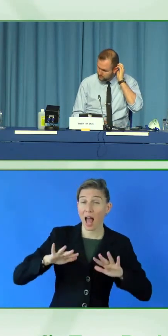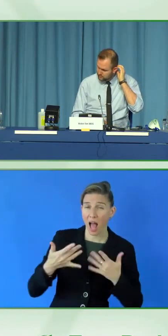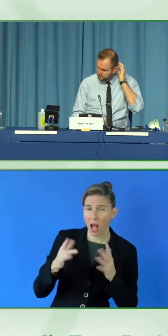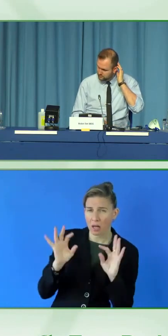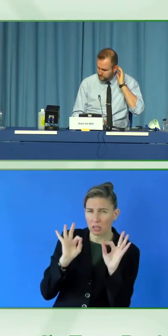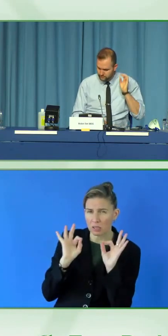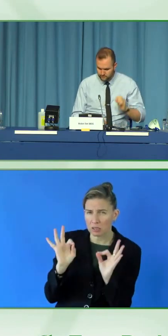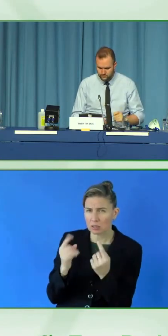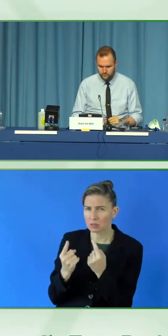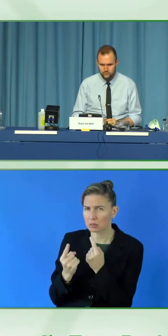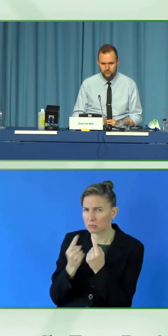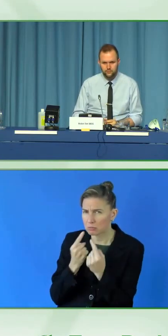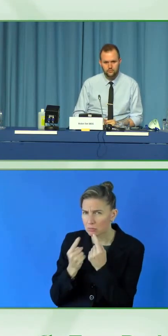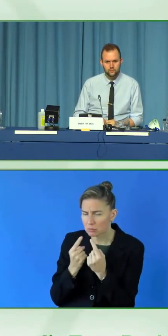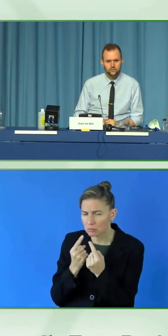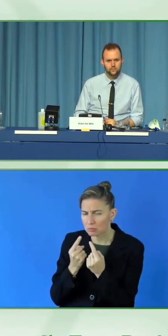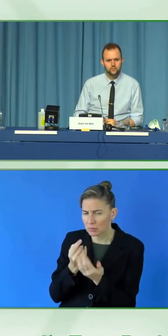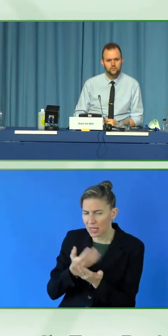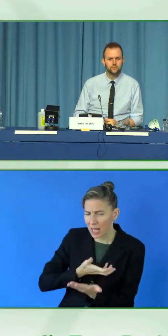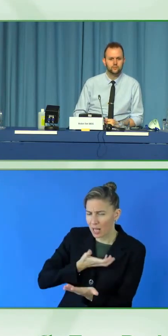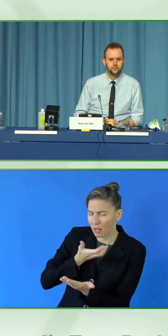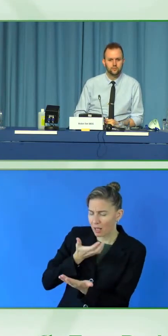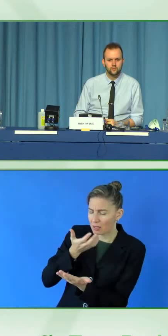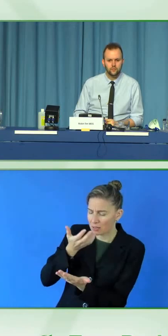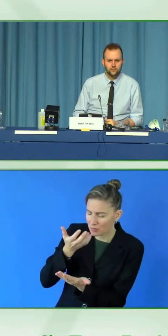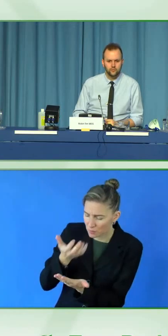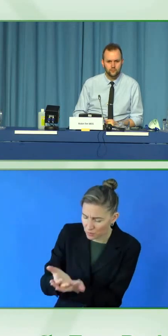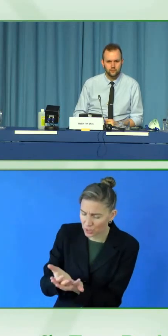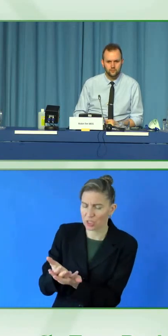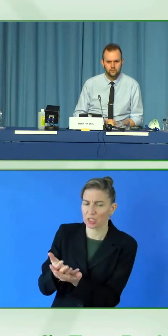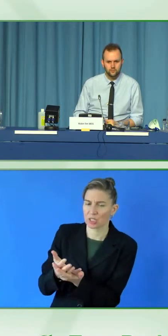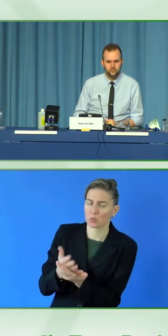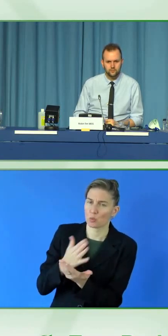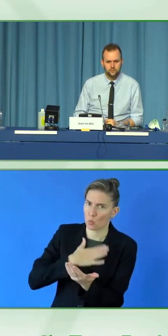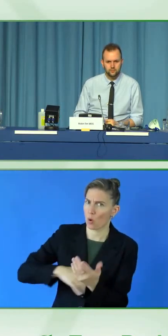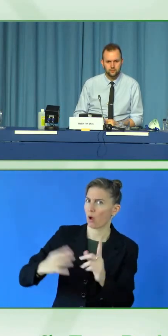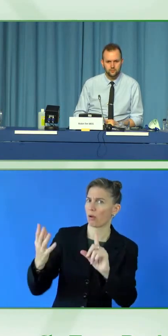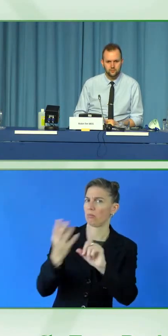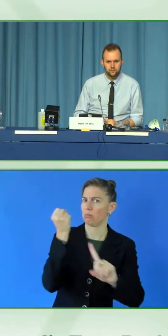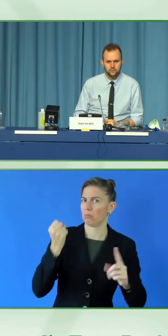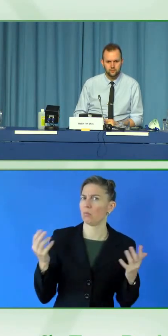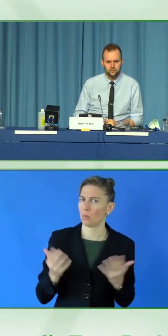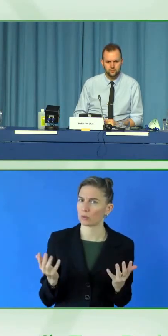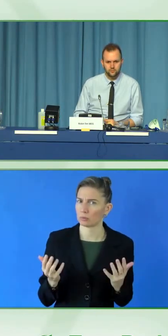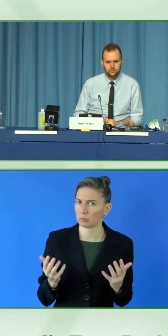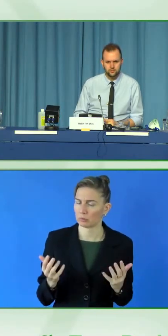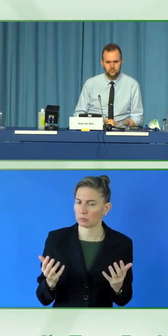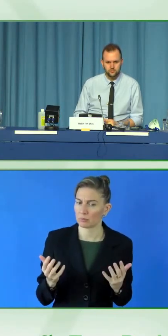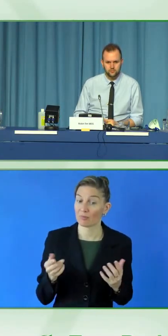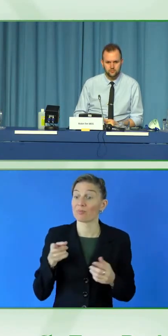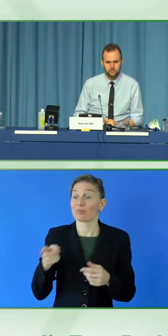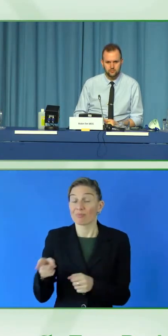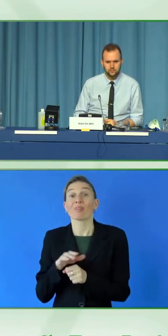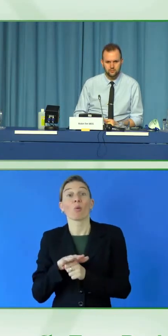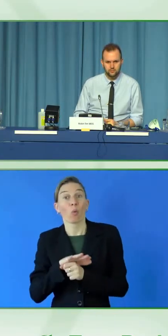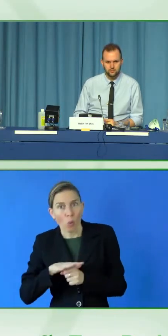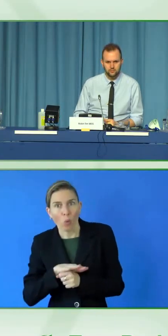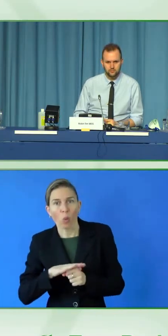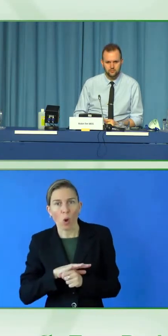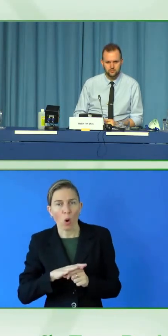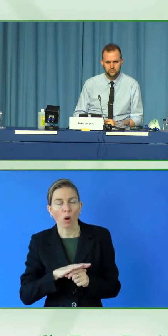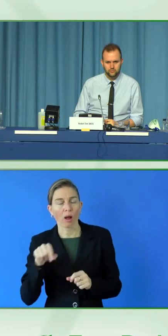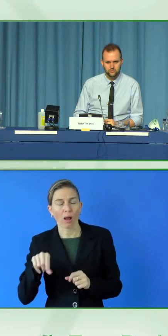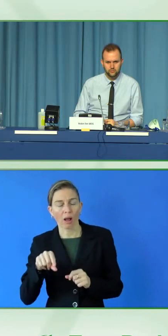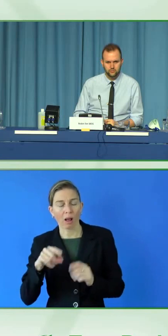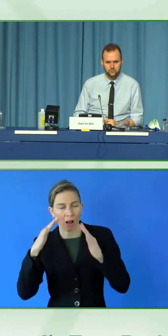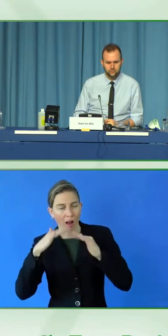expressing the aims of what you want to do in a way that your local government understands and can relate to